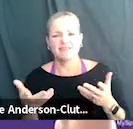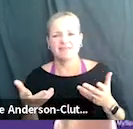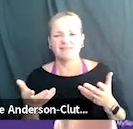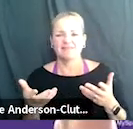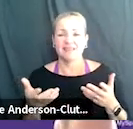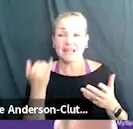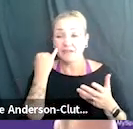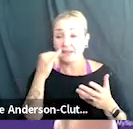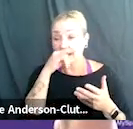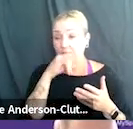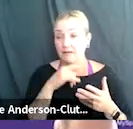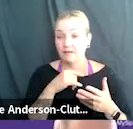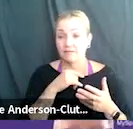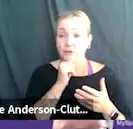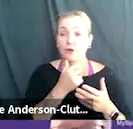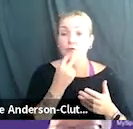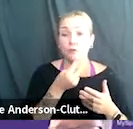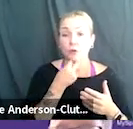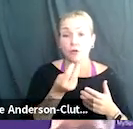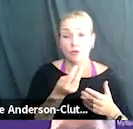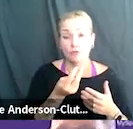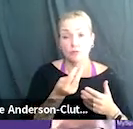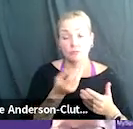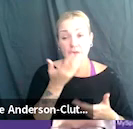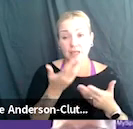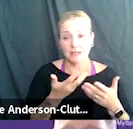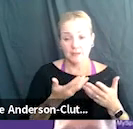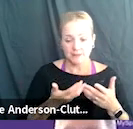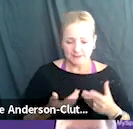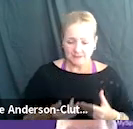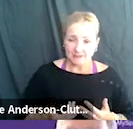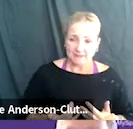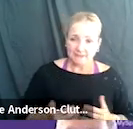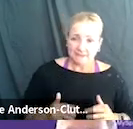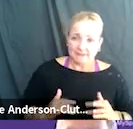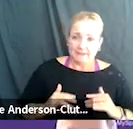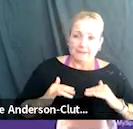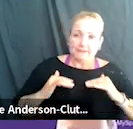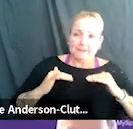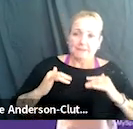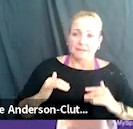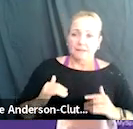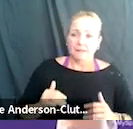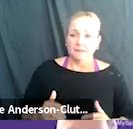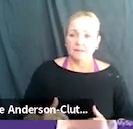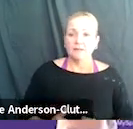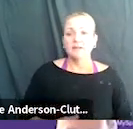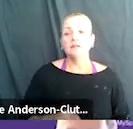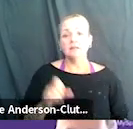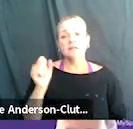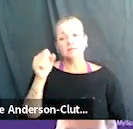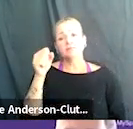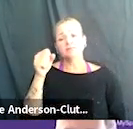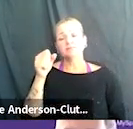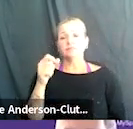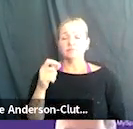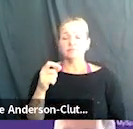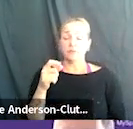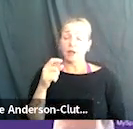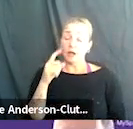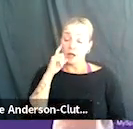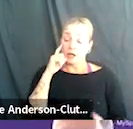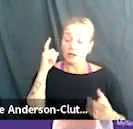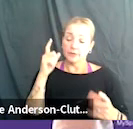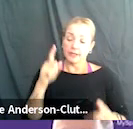been more, I don't know if accepting is the right word, but it's just, you know, to not really have seen anybody with autism like that in the last 20 years and have 3